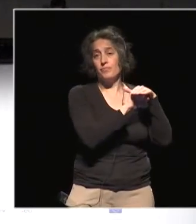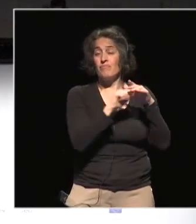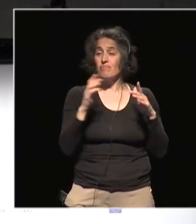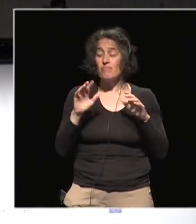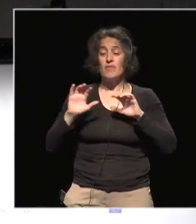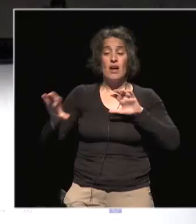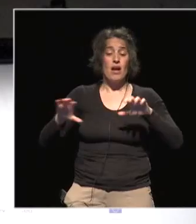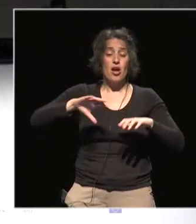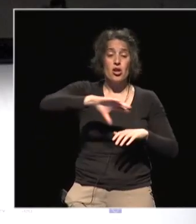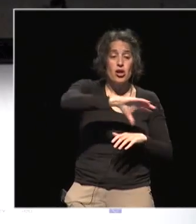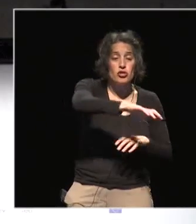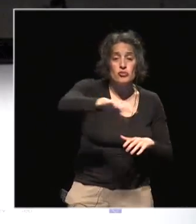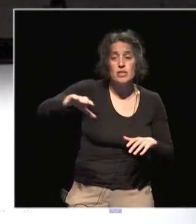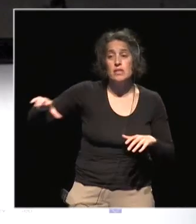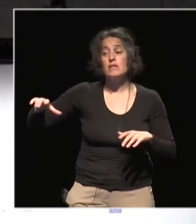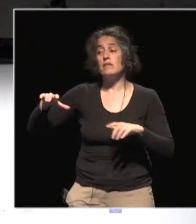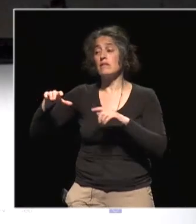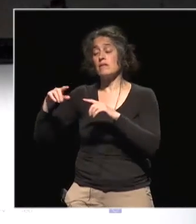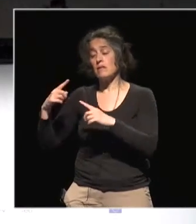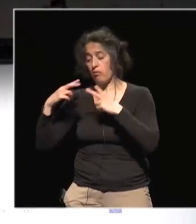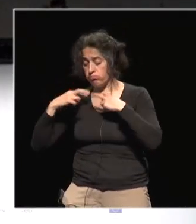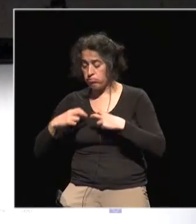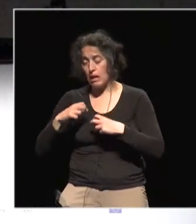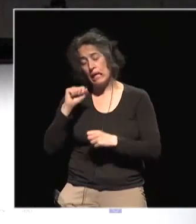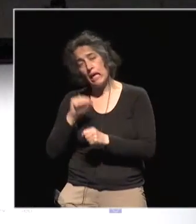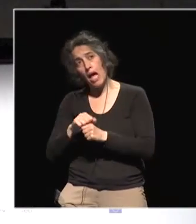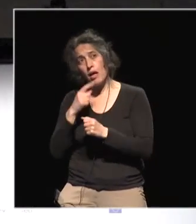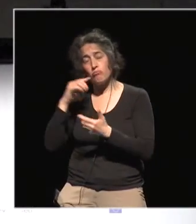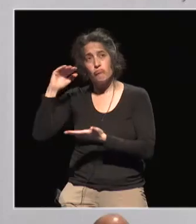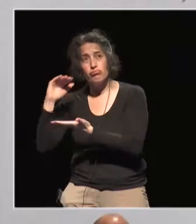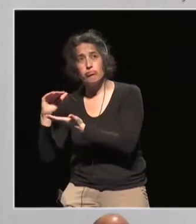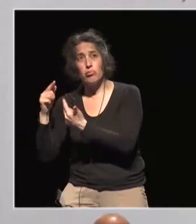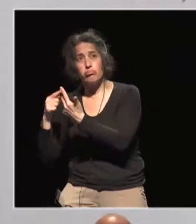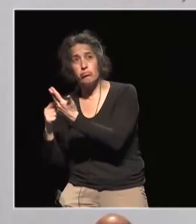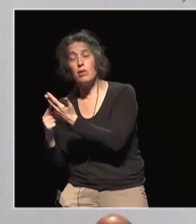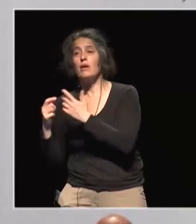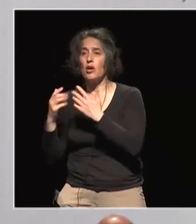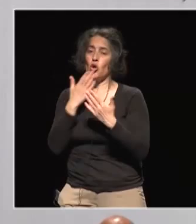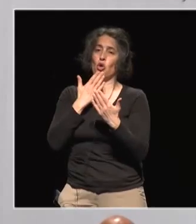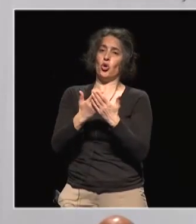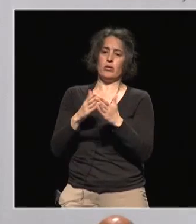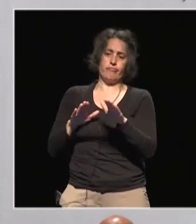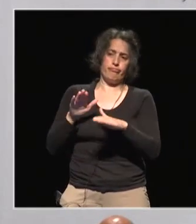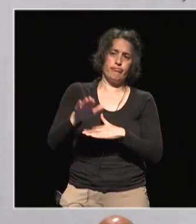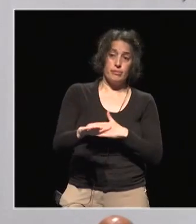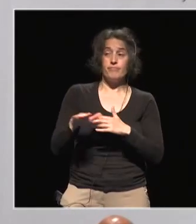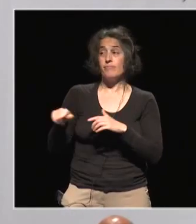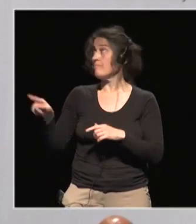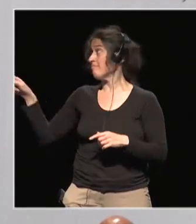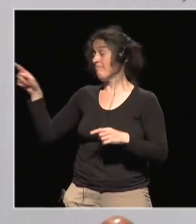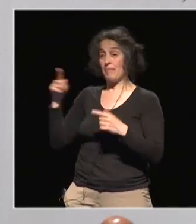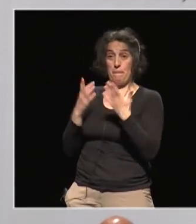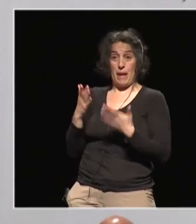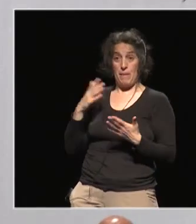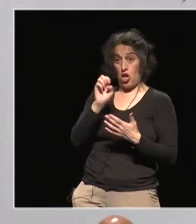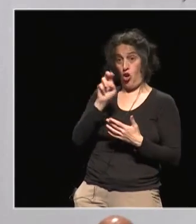to better localize where action and investments and expenditure can be made. Okay. And if everybody did as much as Europe, we would probably